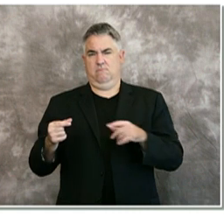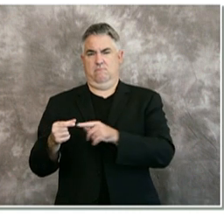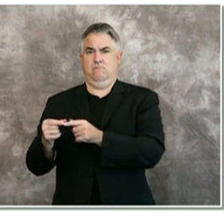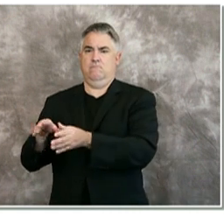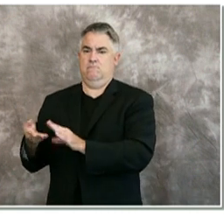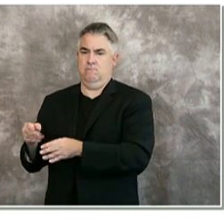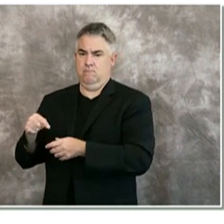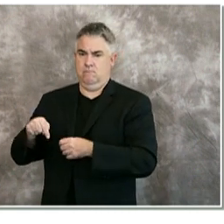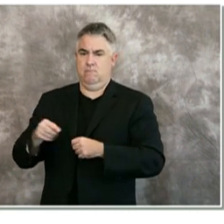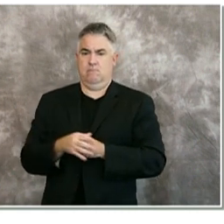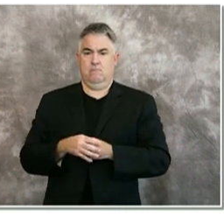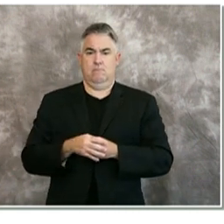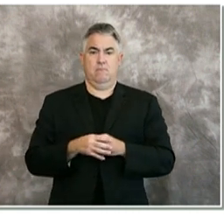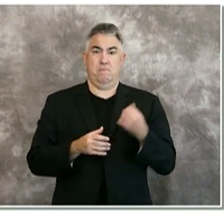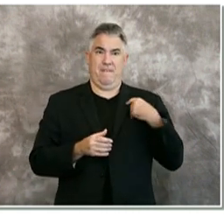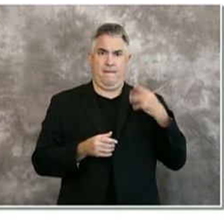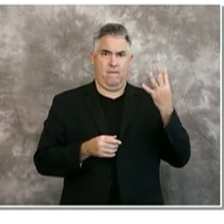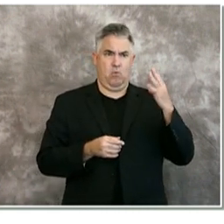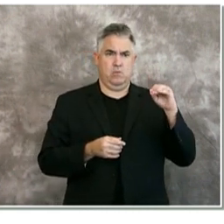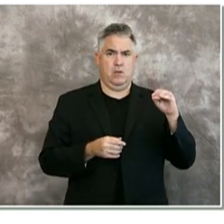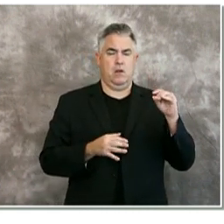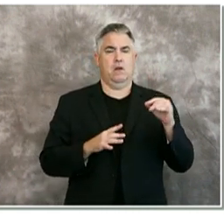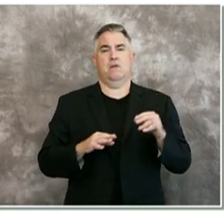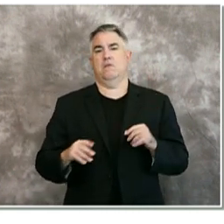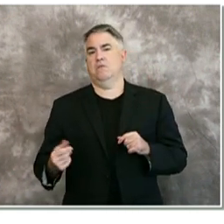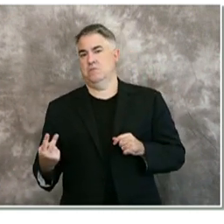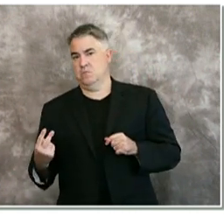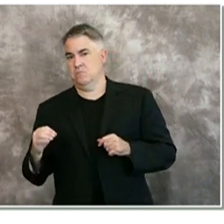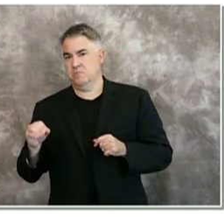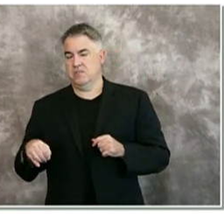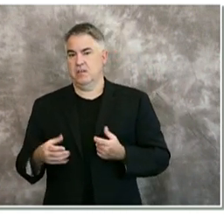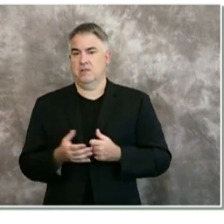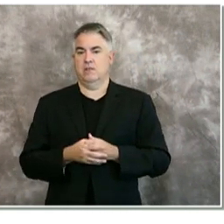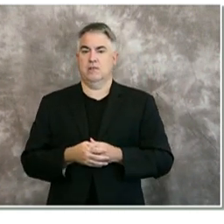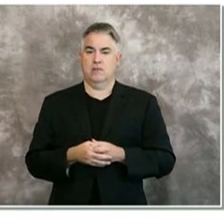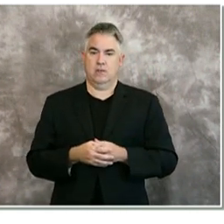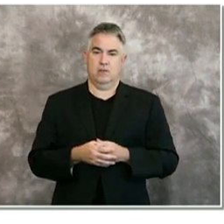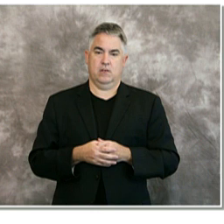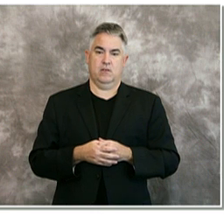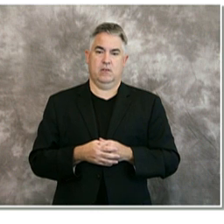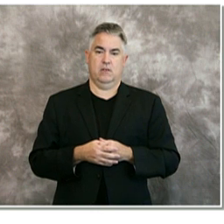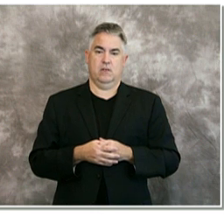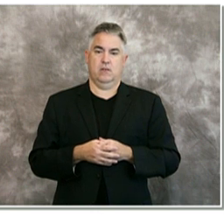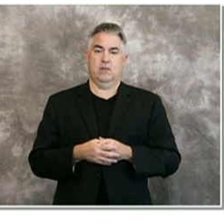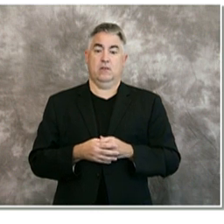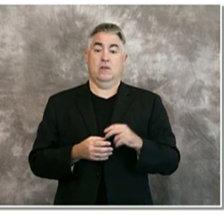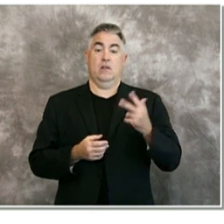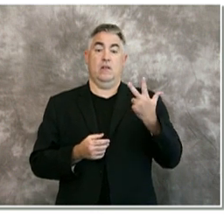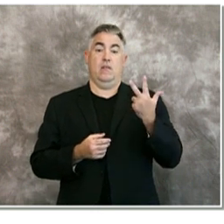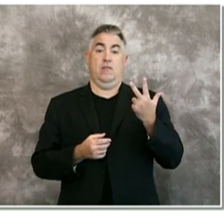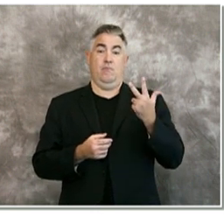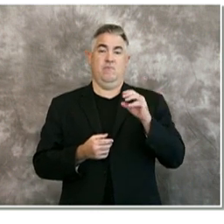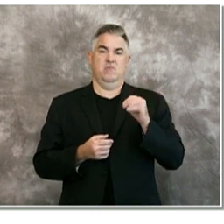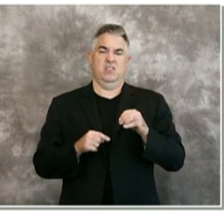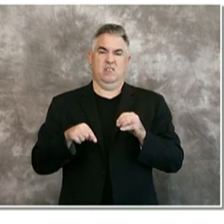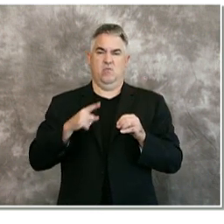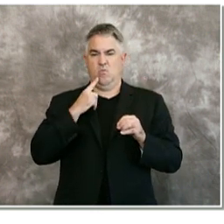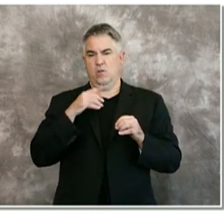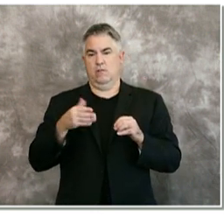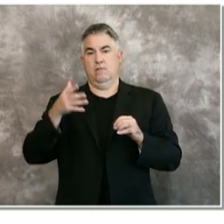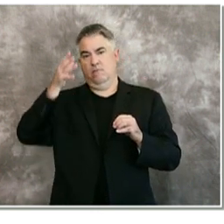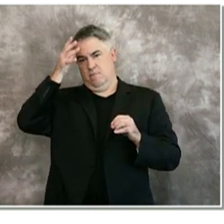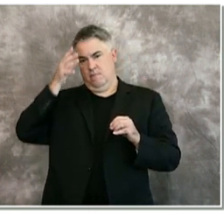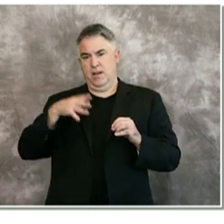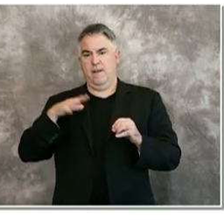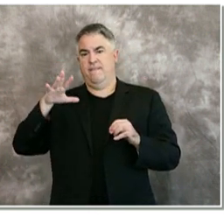from 4% over the past few months. 43% of those who have died were female, 57